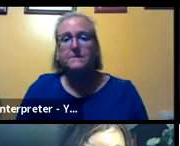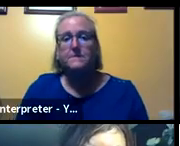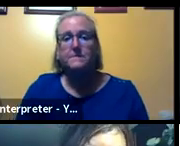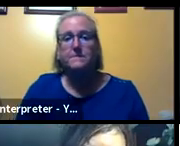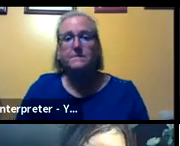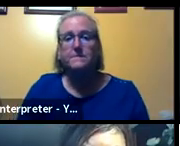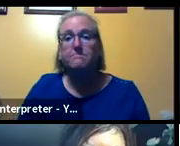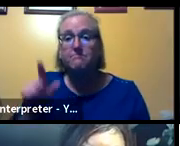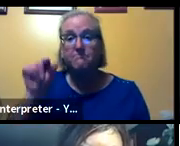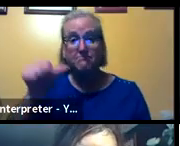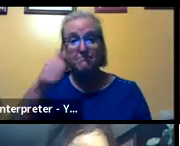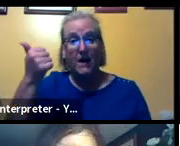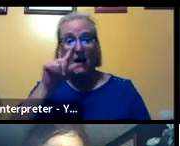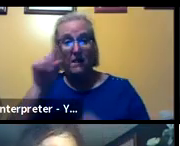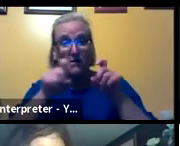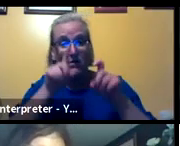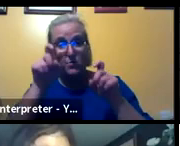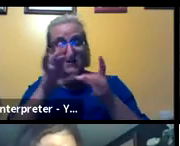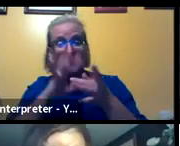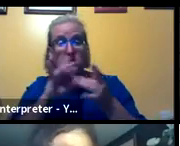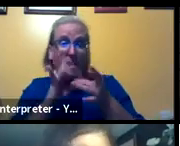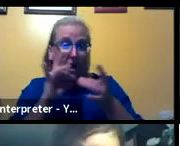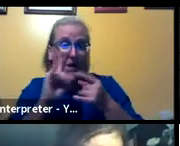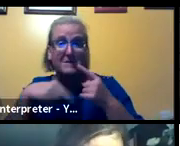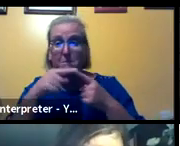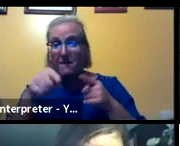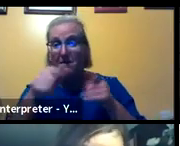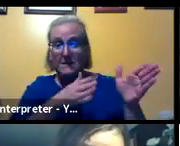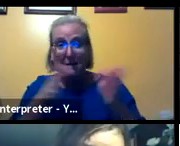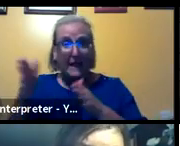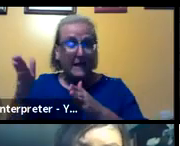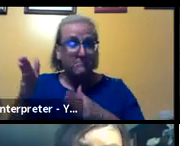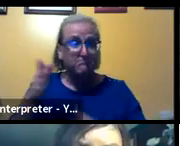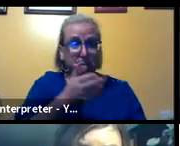Are there any other questions, comments about the plans?